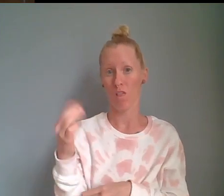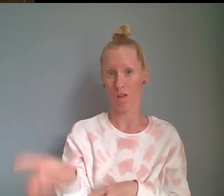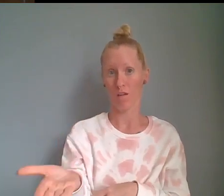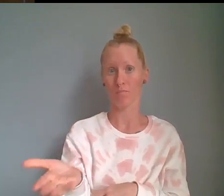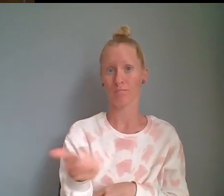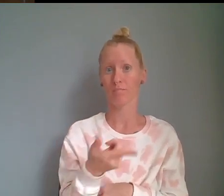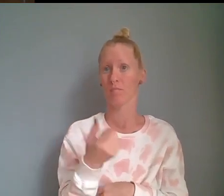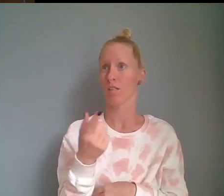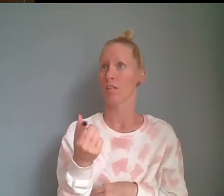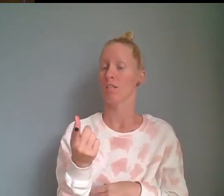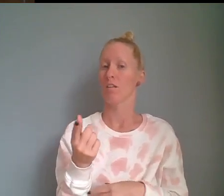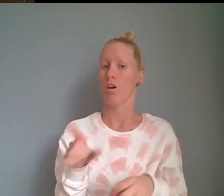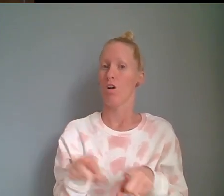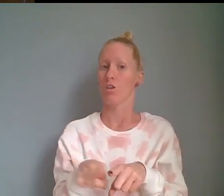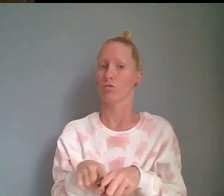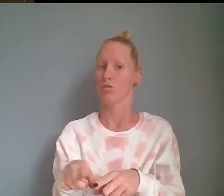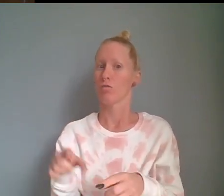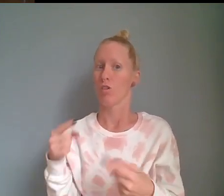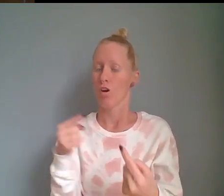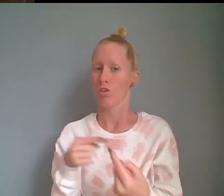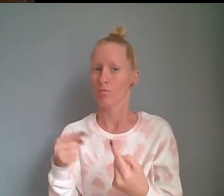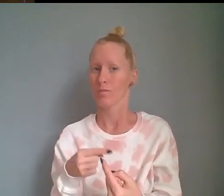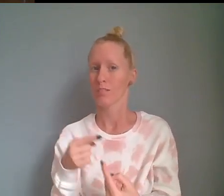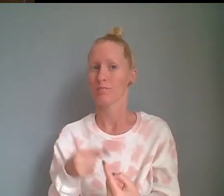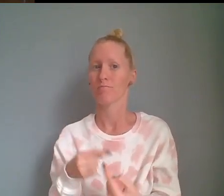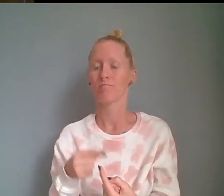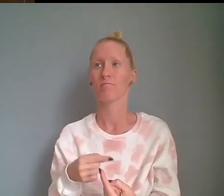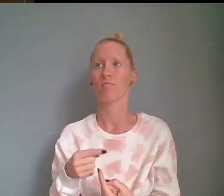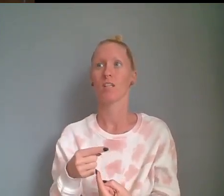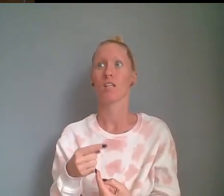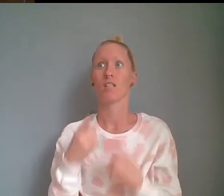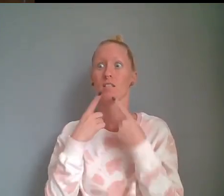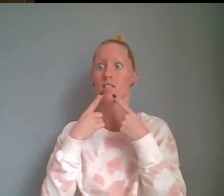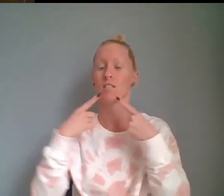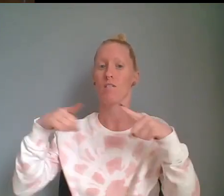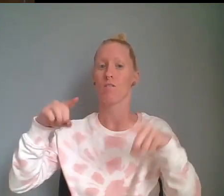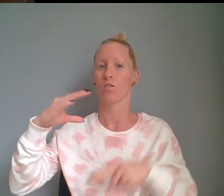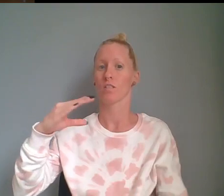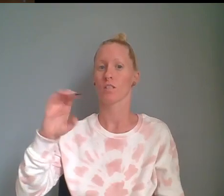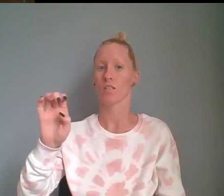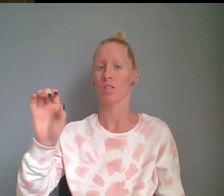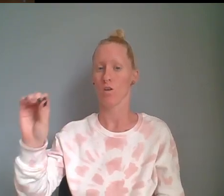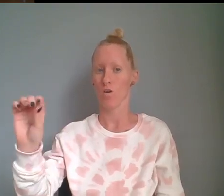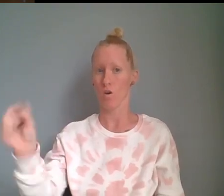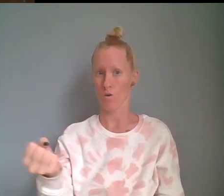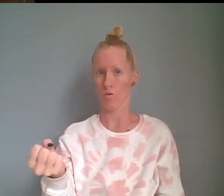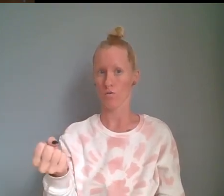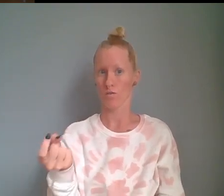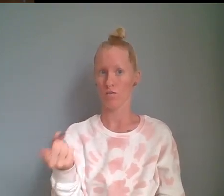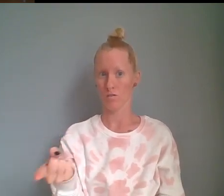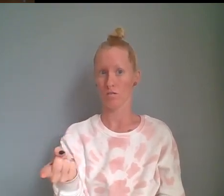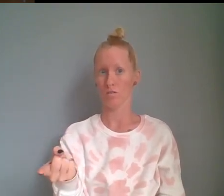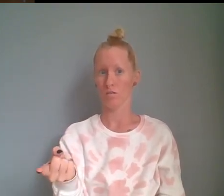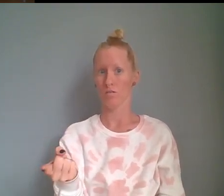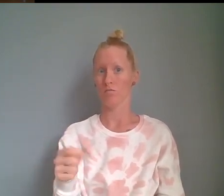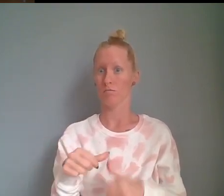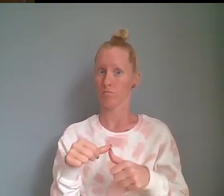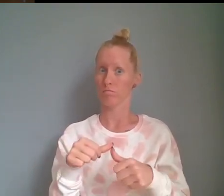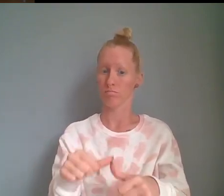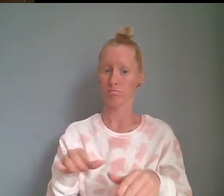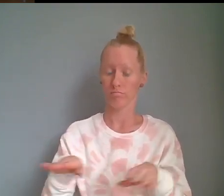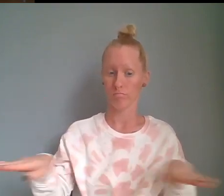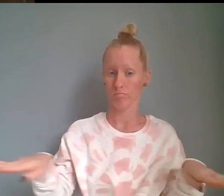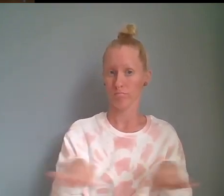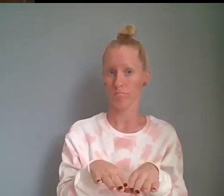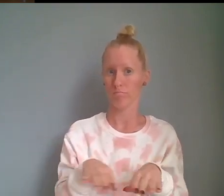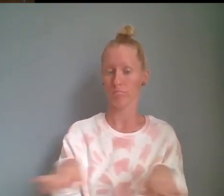of arguments that very, very successful CEOs sometimes are people who are chronically slightly